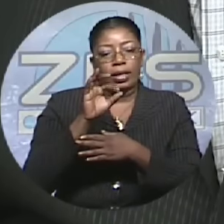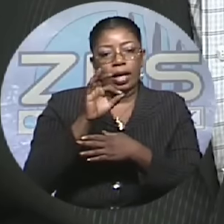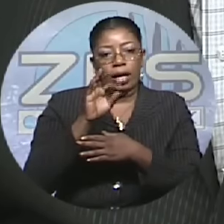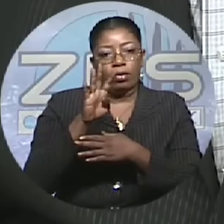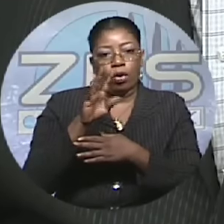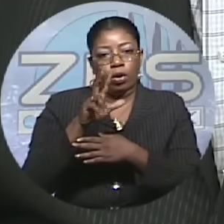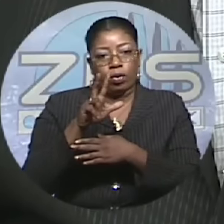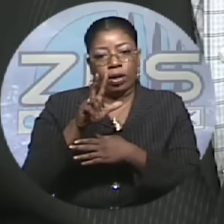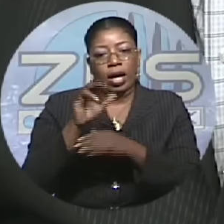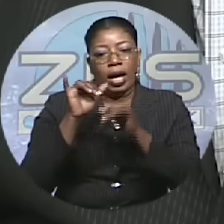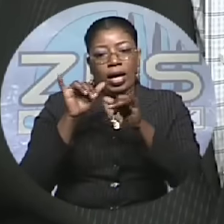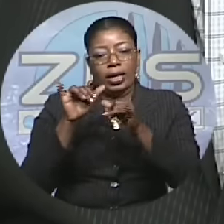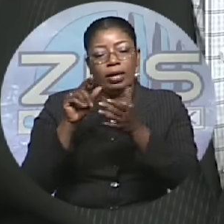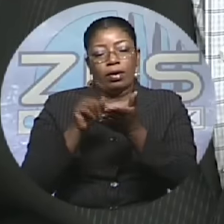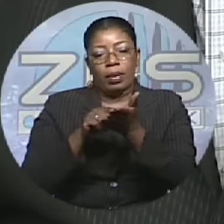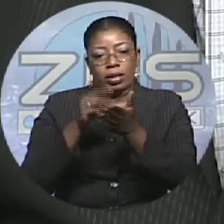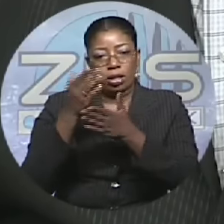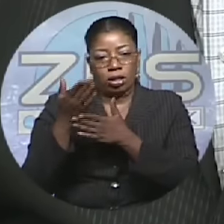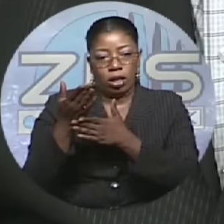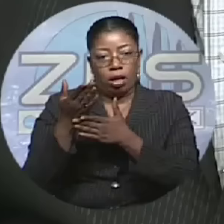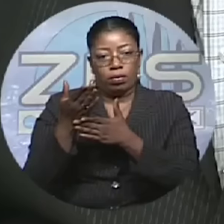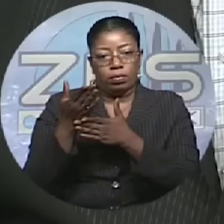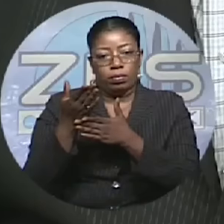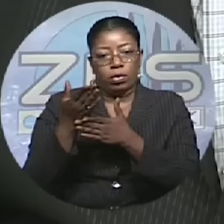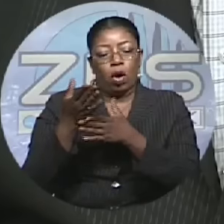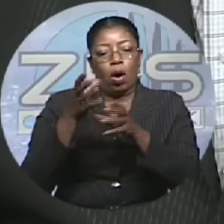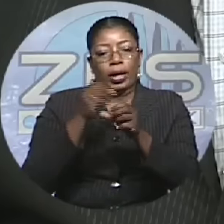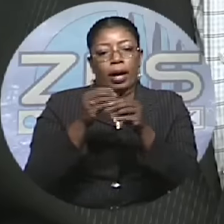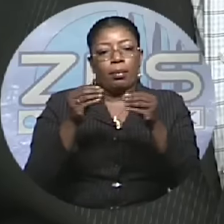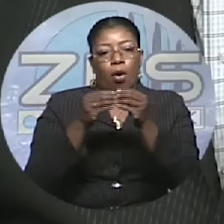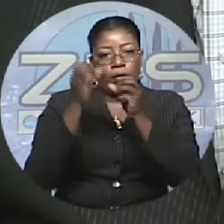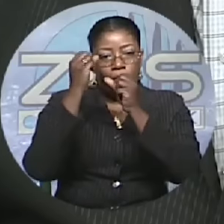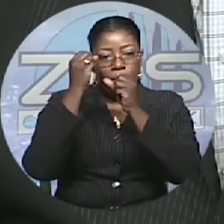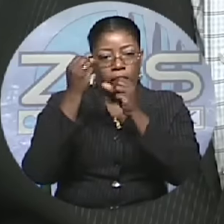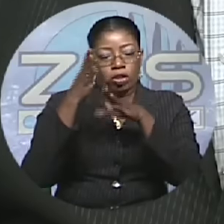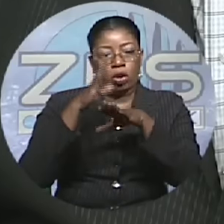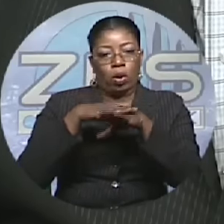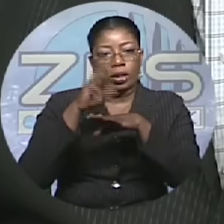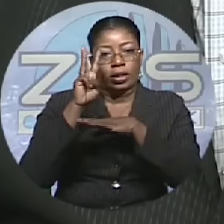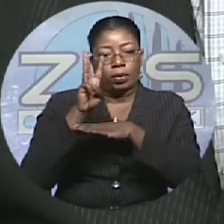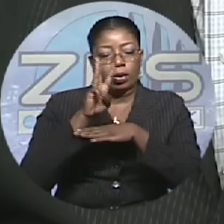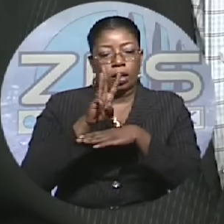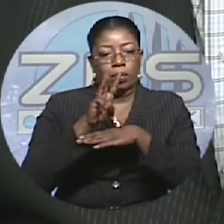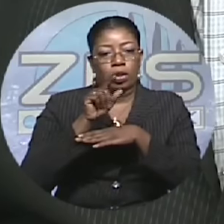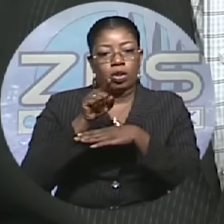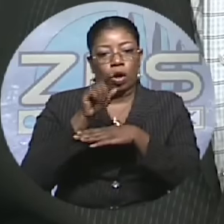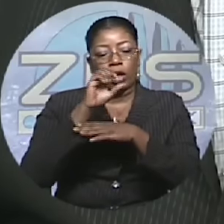242-636-8943 and leave a voicemail message, or you can get more information on the website at